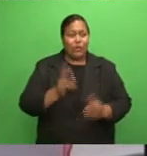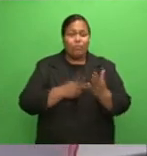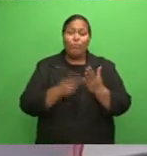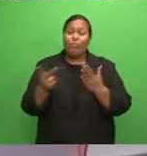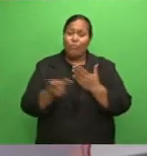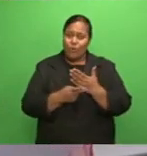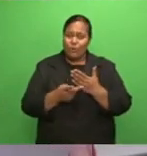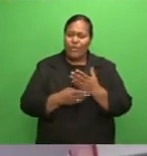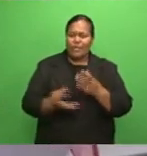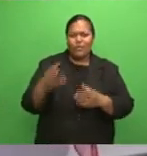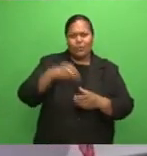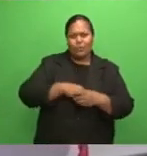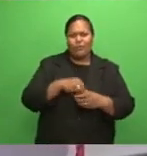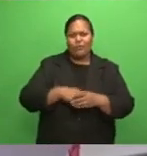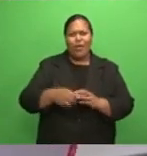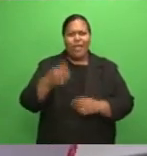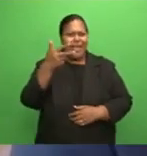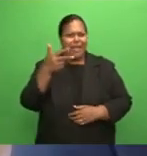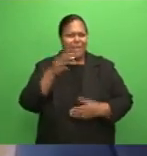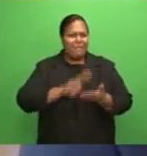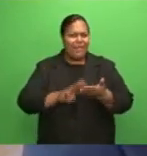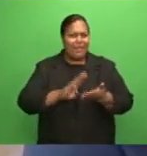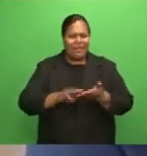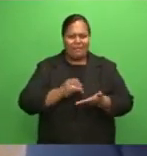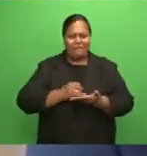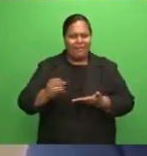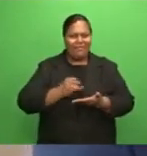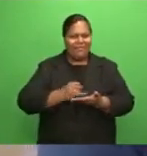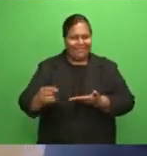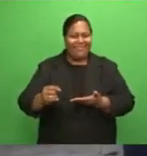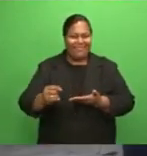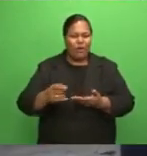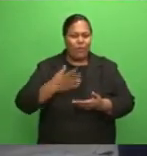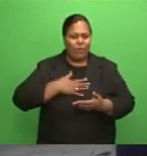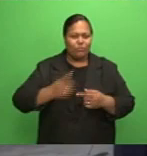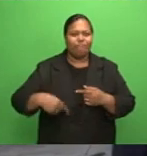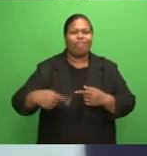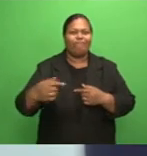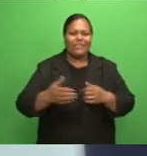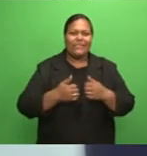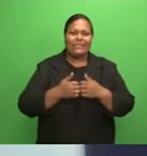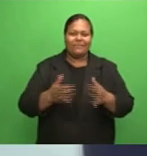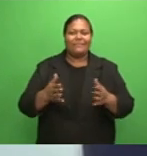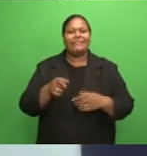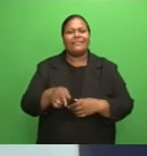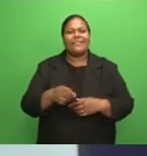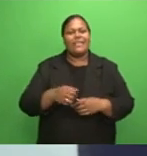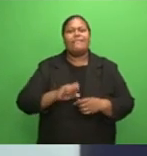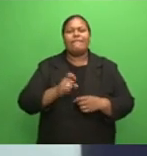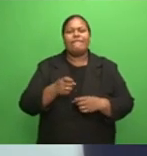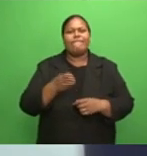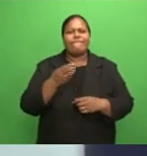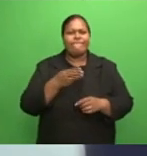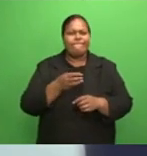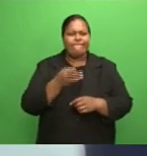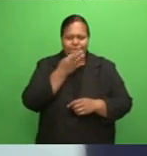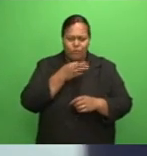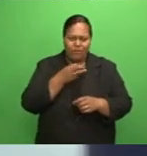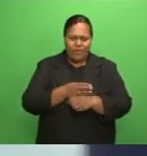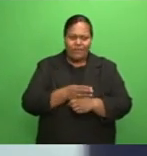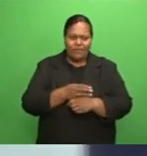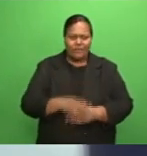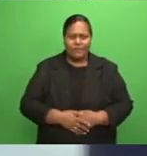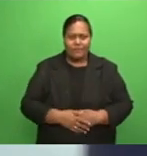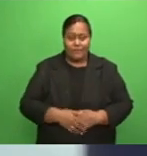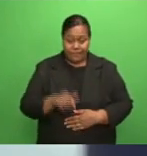million investment package that they plan to roll out over the next few months. This investment, ladies and gentlemen, is very